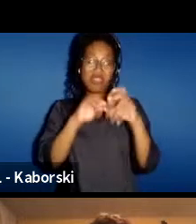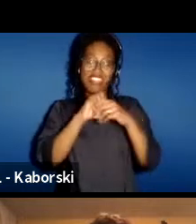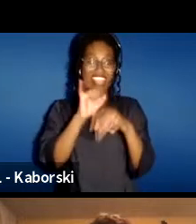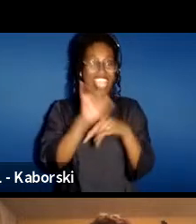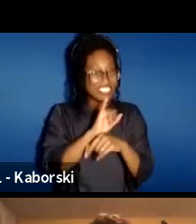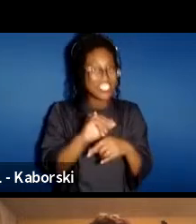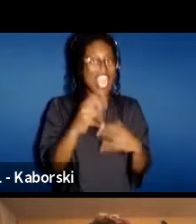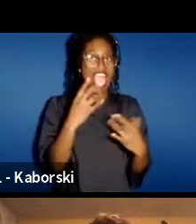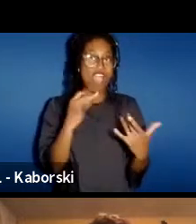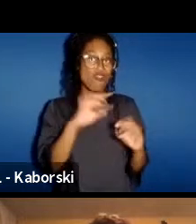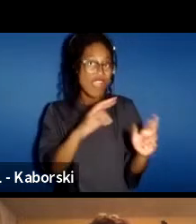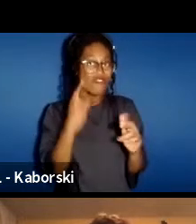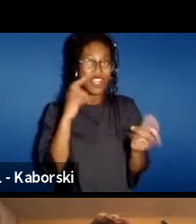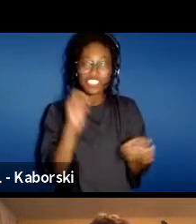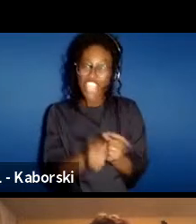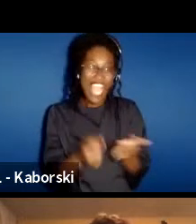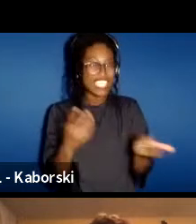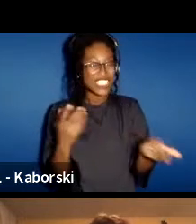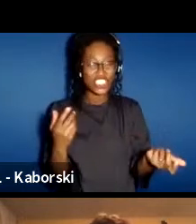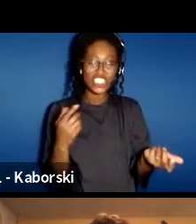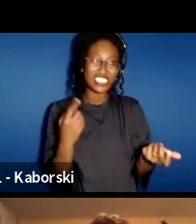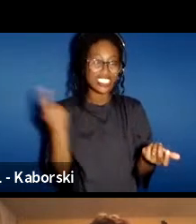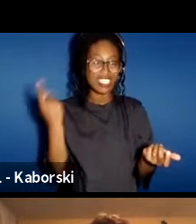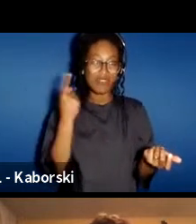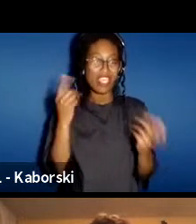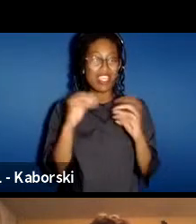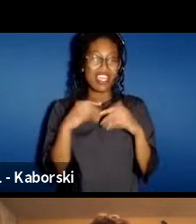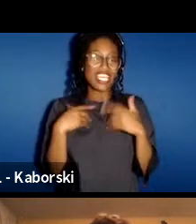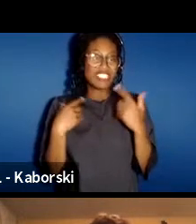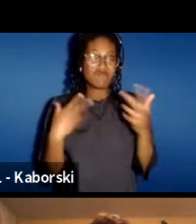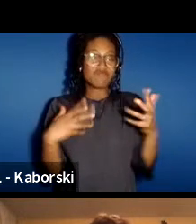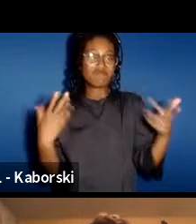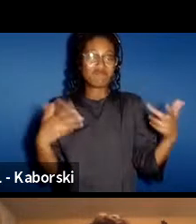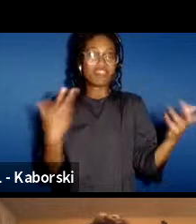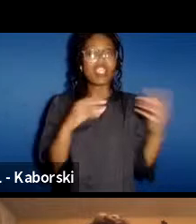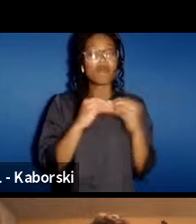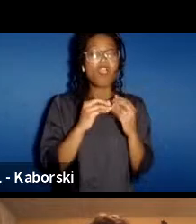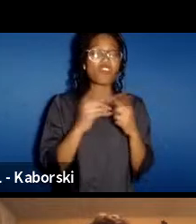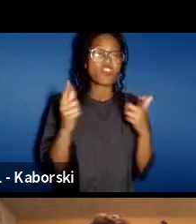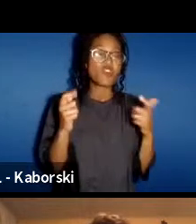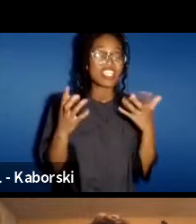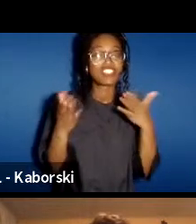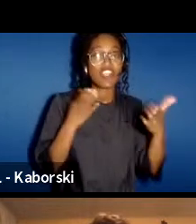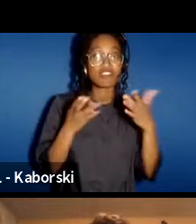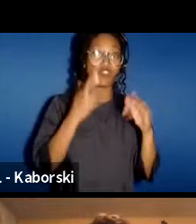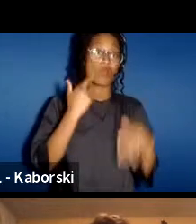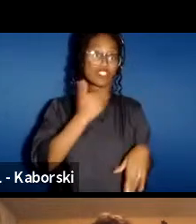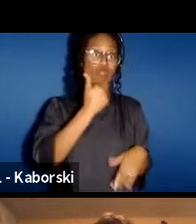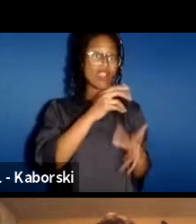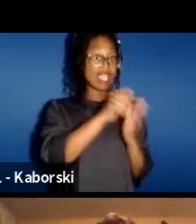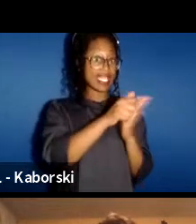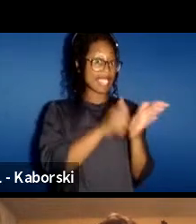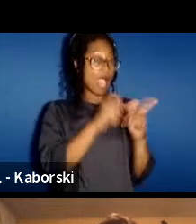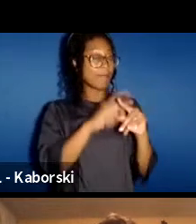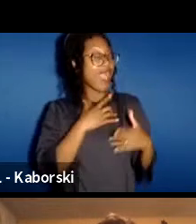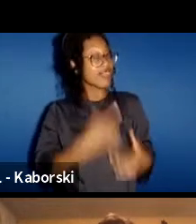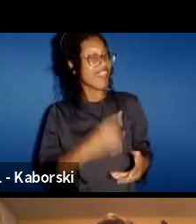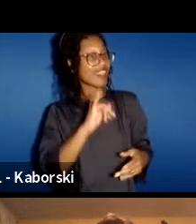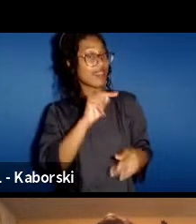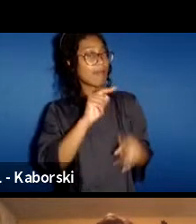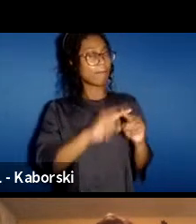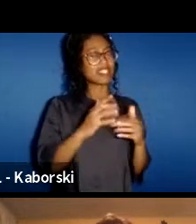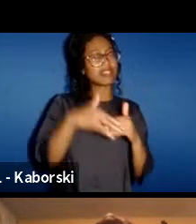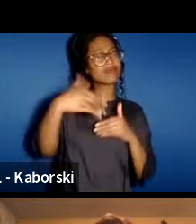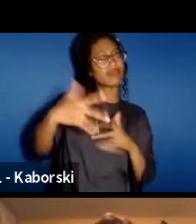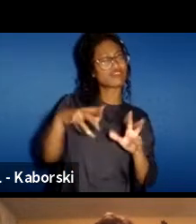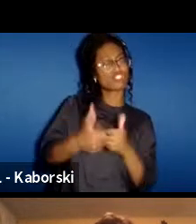change of just kind of, working a lot of quick service restaurants accounts, which I really enjoyed, but just looking for that next